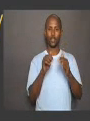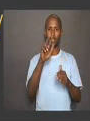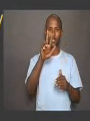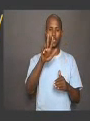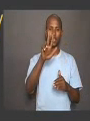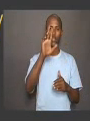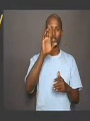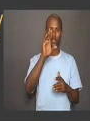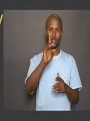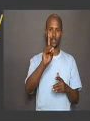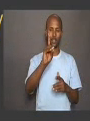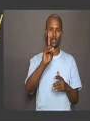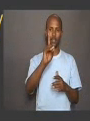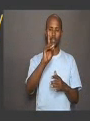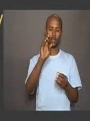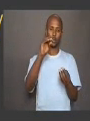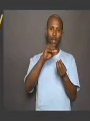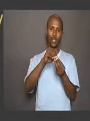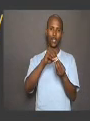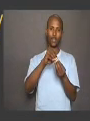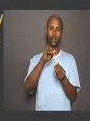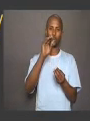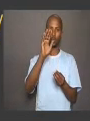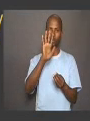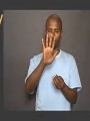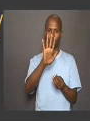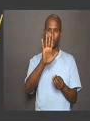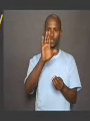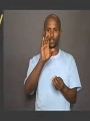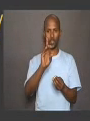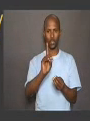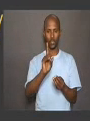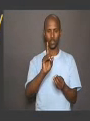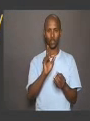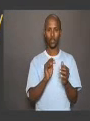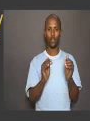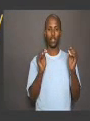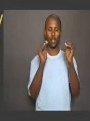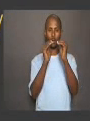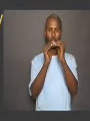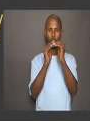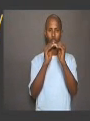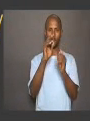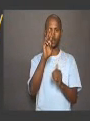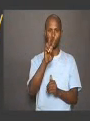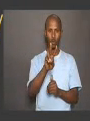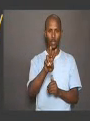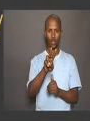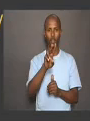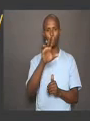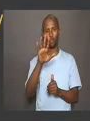minus 3D plus 5D